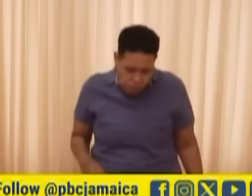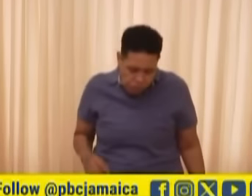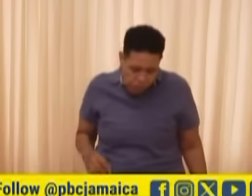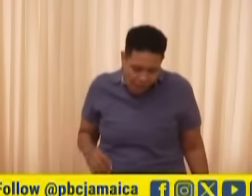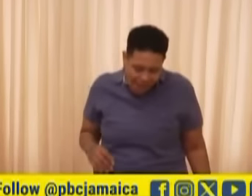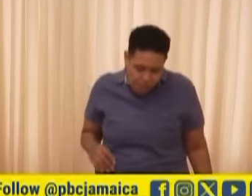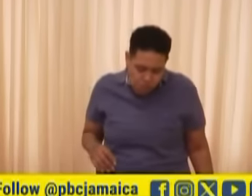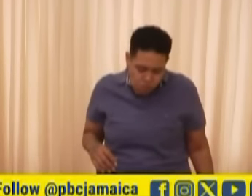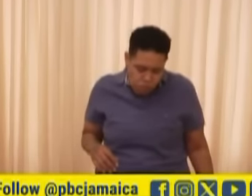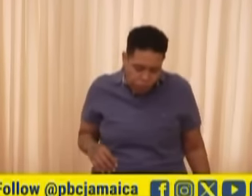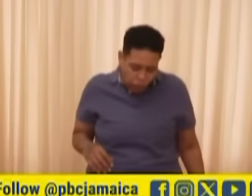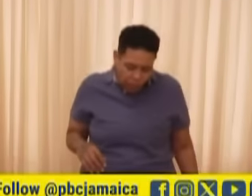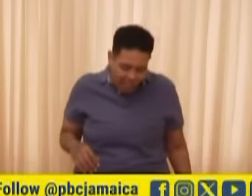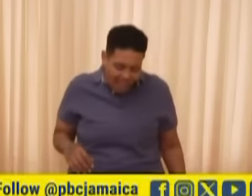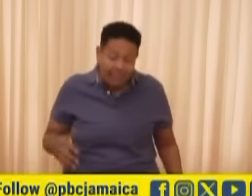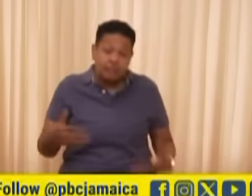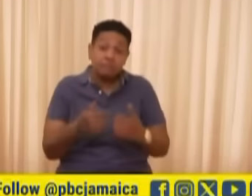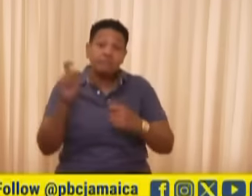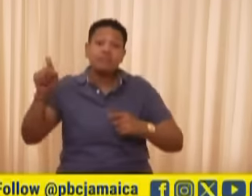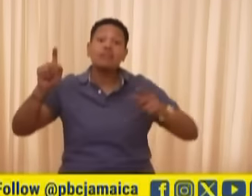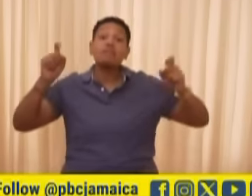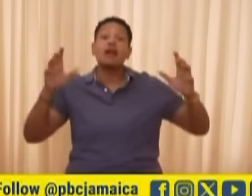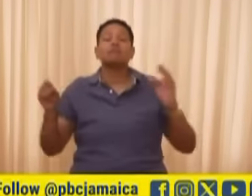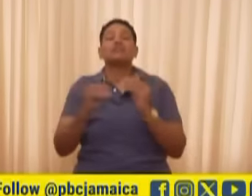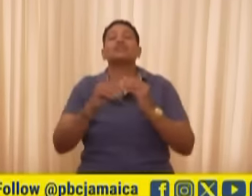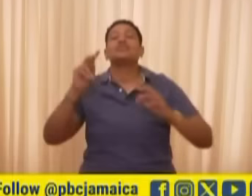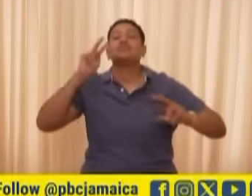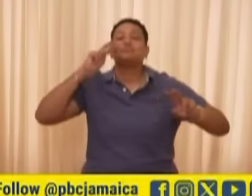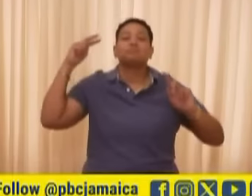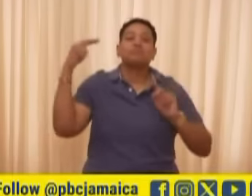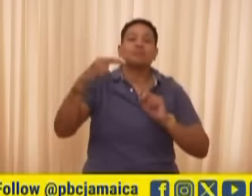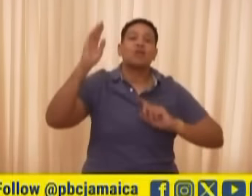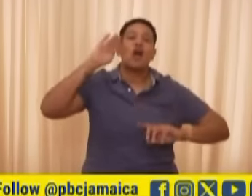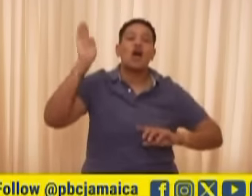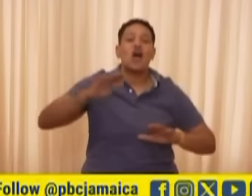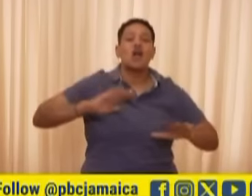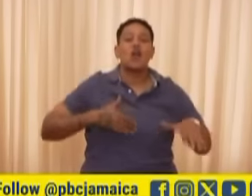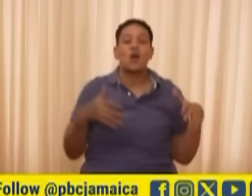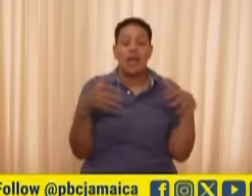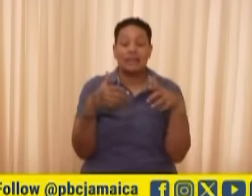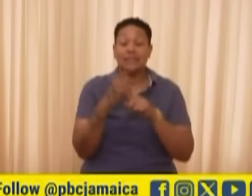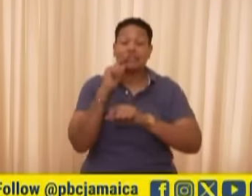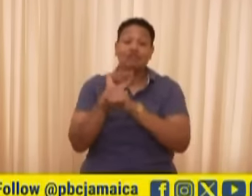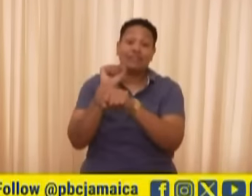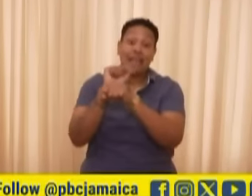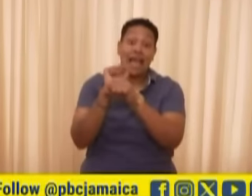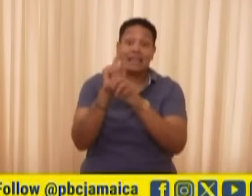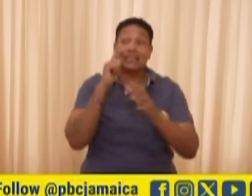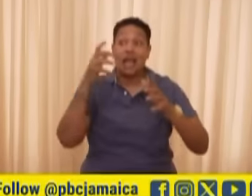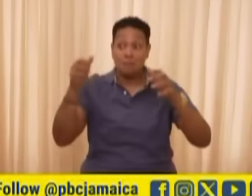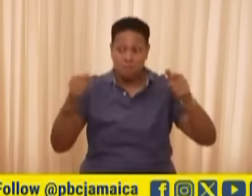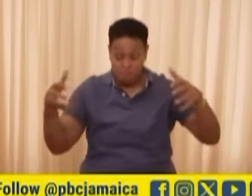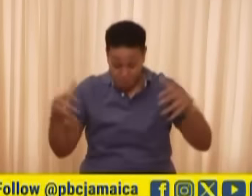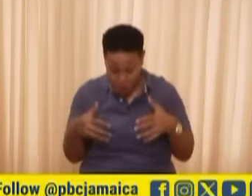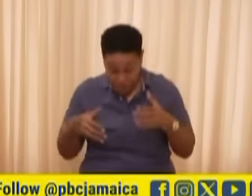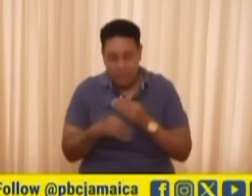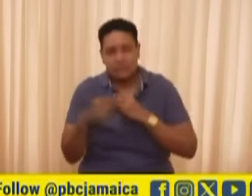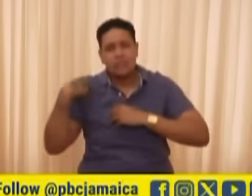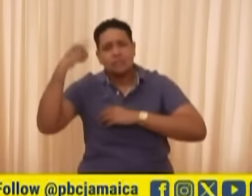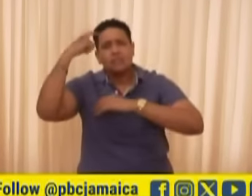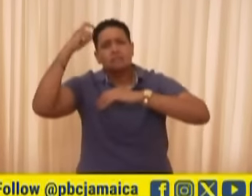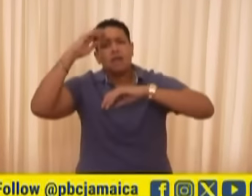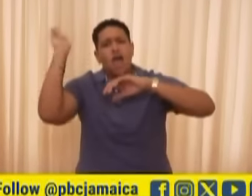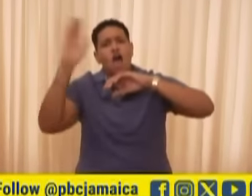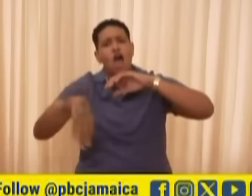from an administrative point of view, all our entities have been tasked and mobilized. I suspect all